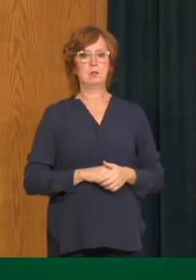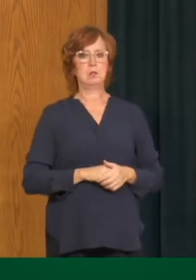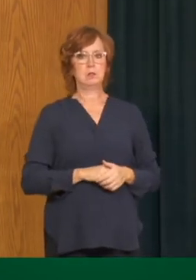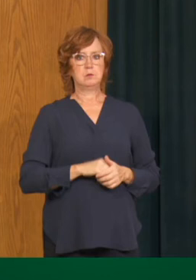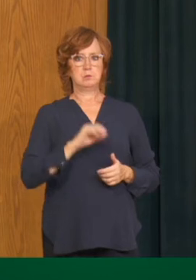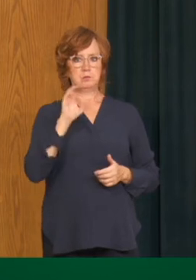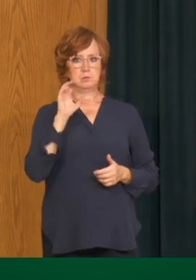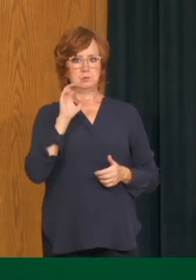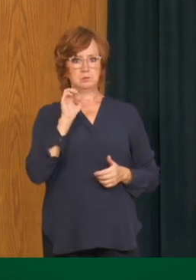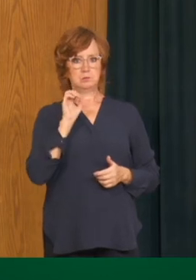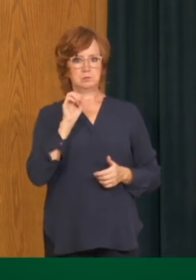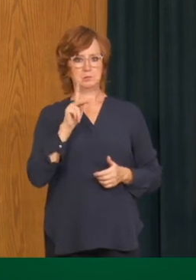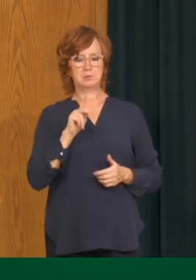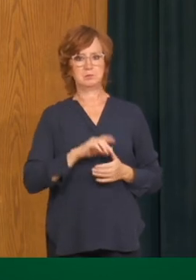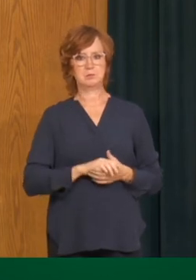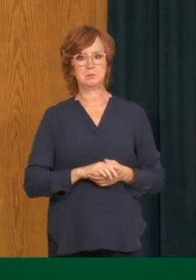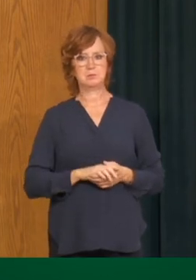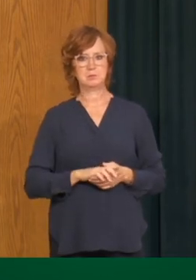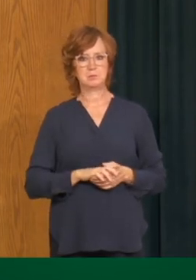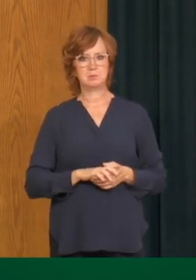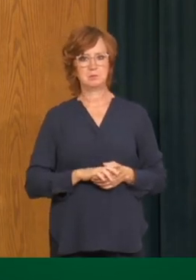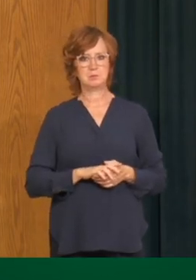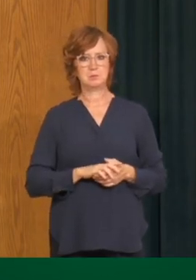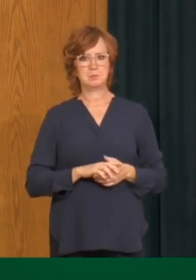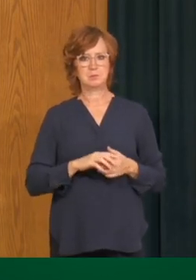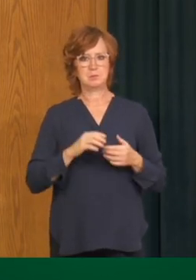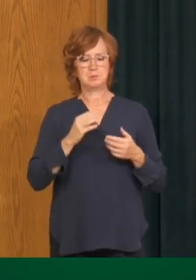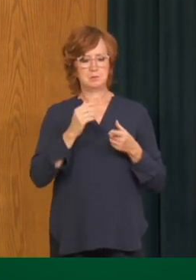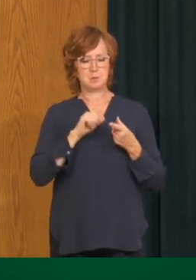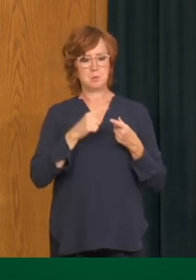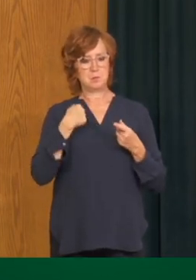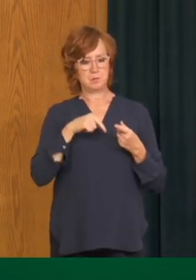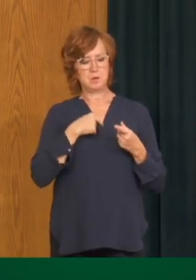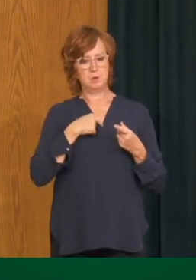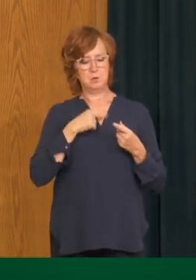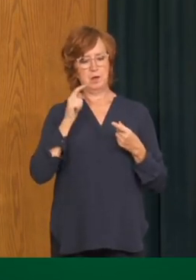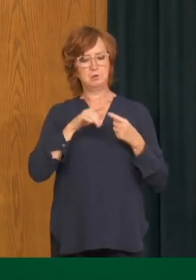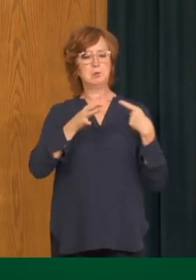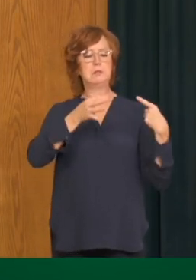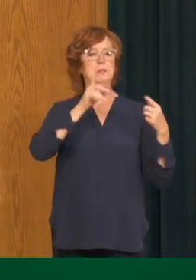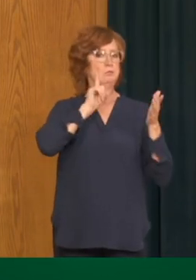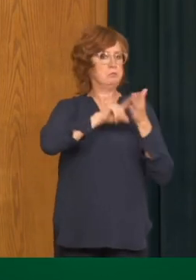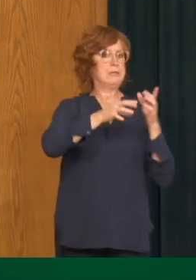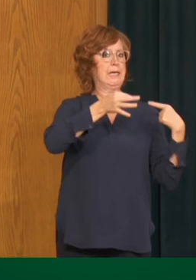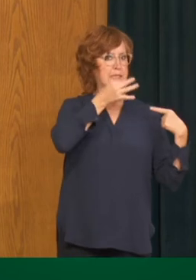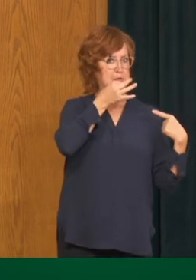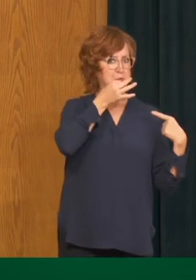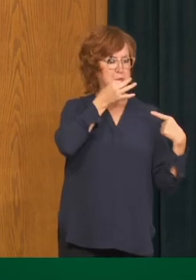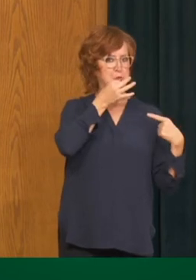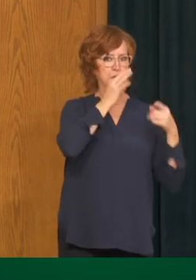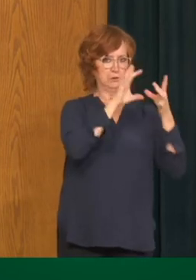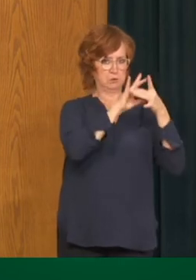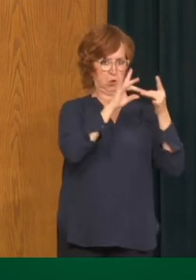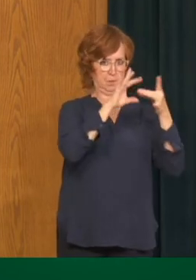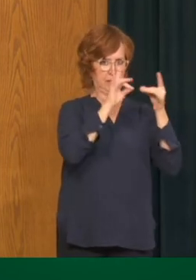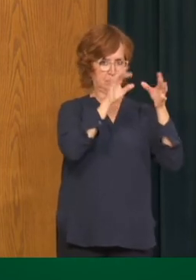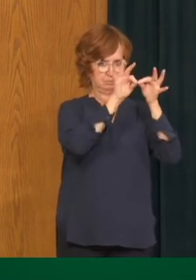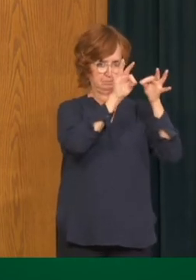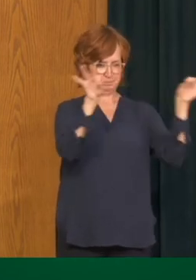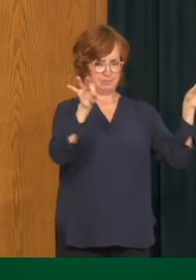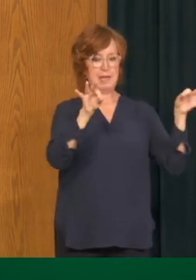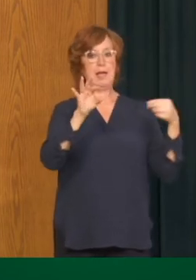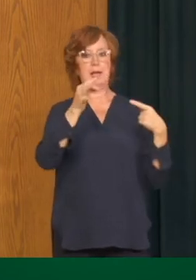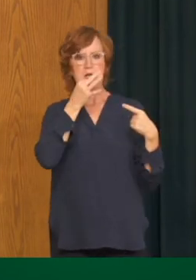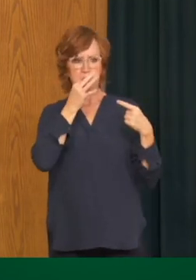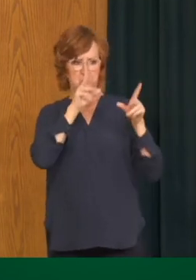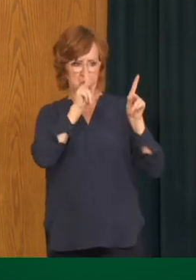statements, and so we obviously do our own research in the province, but we work with the University of Saskatchewan experts